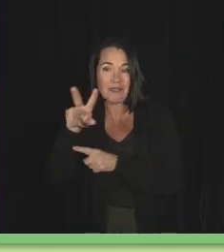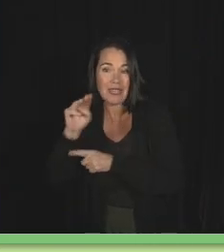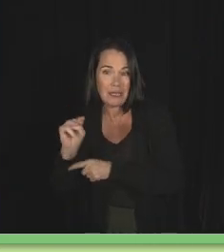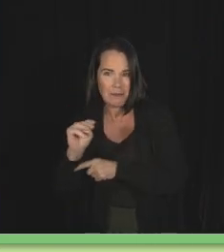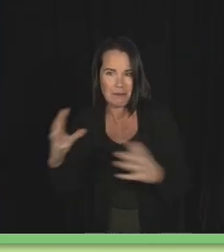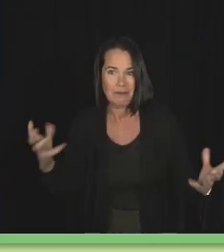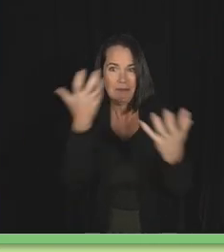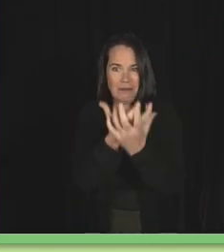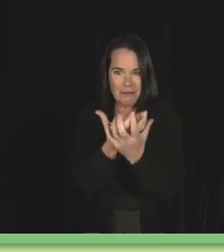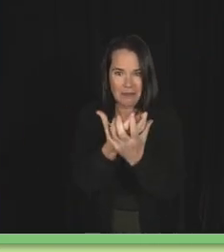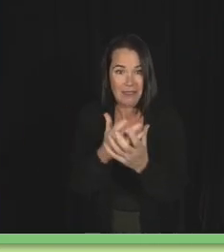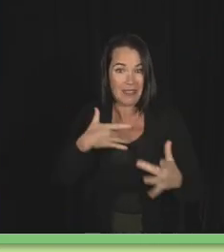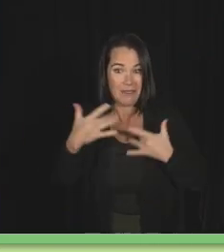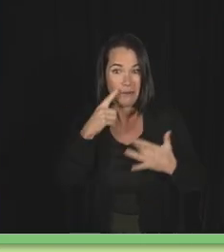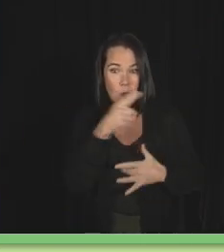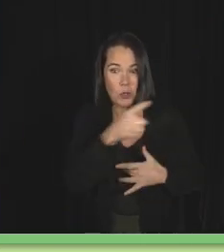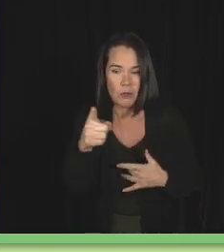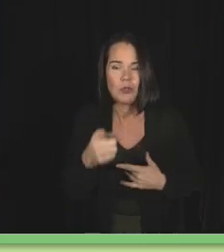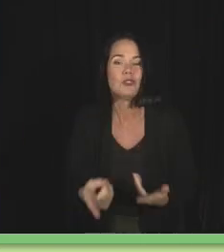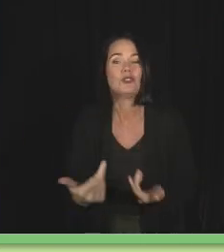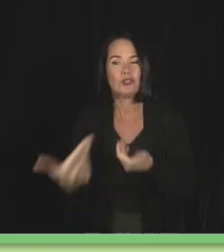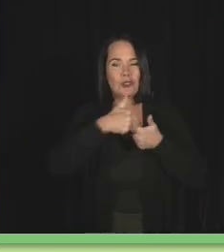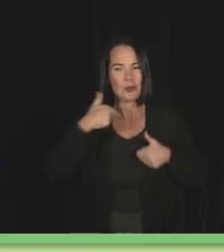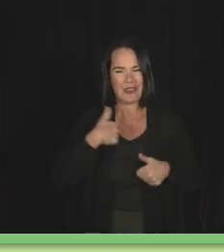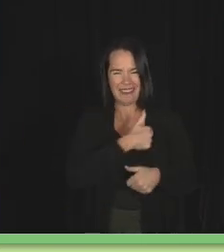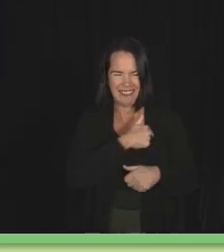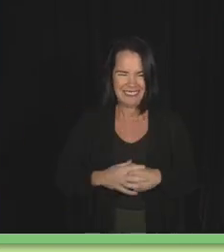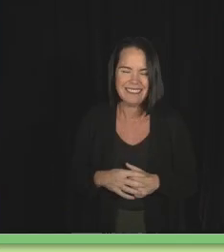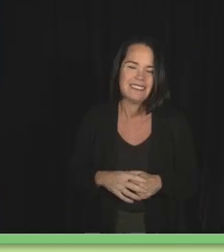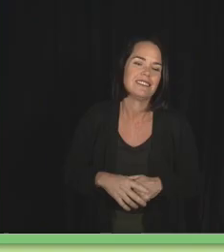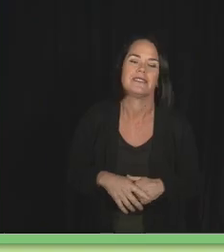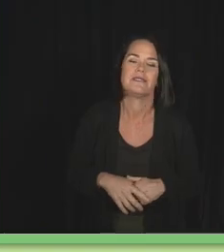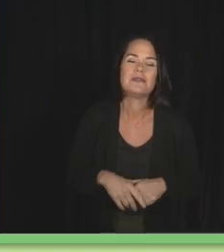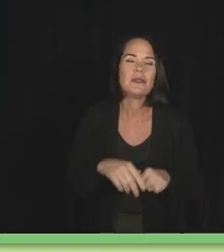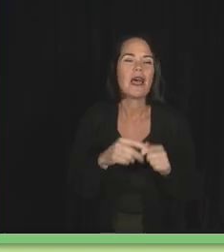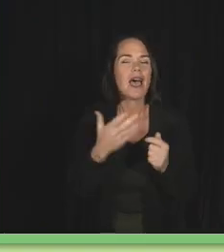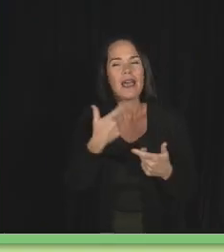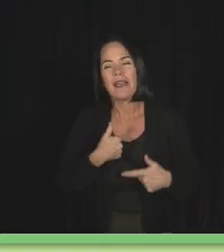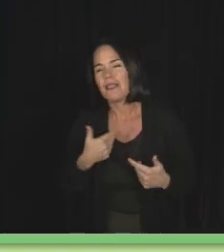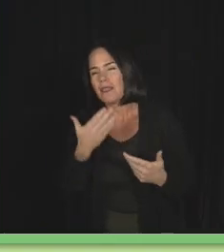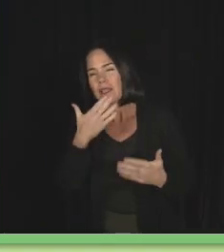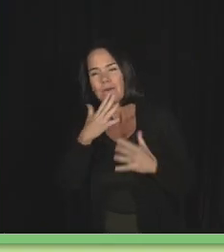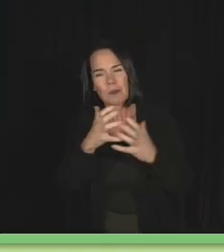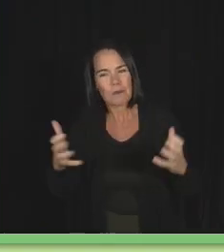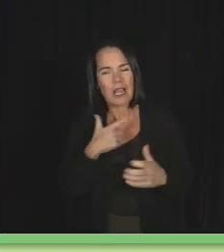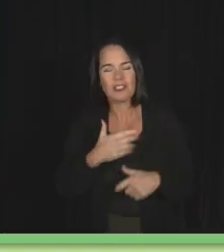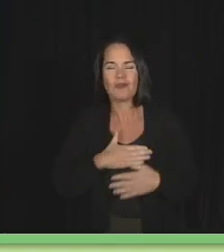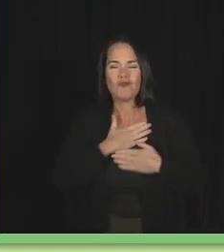please join Apple. They're also heading. Thank you very much, and have a great conference.